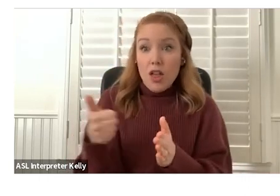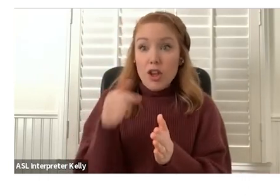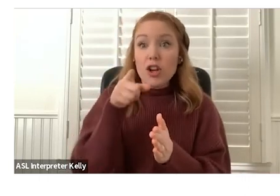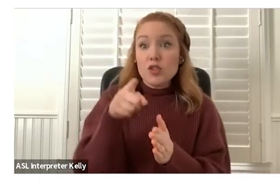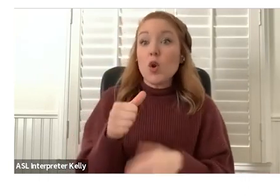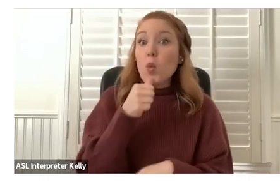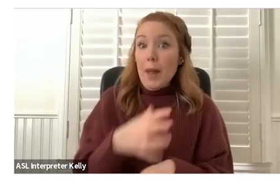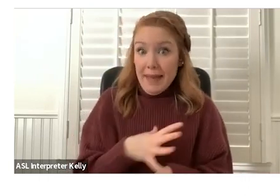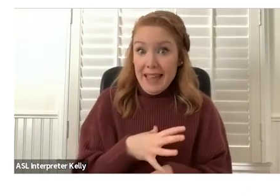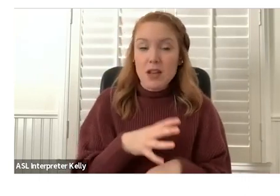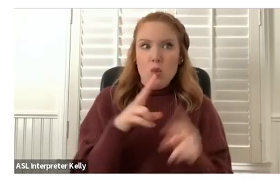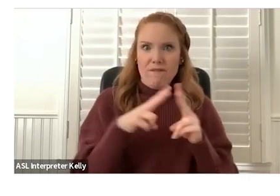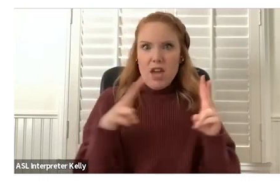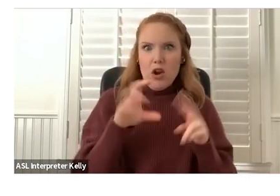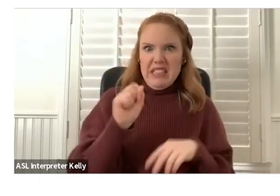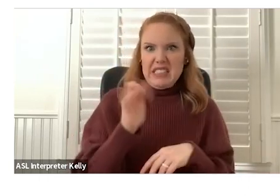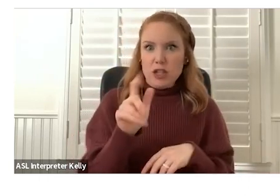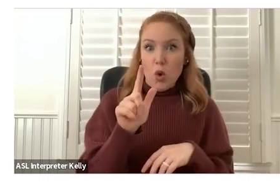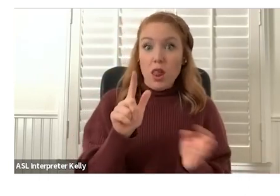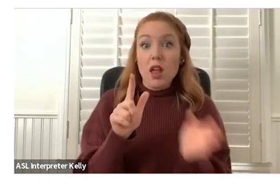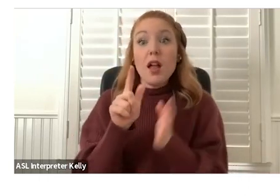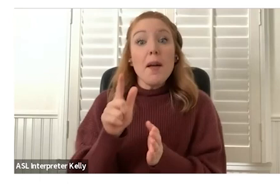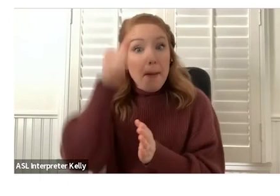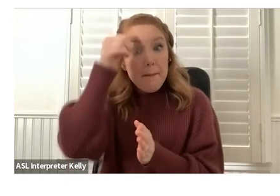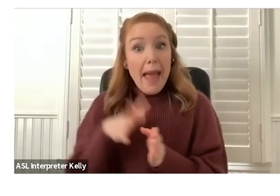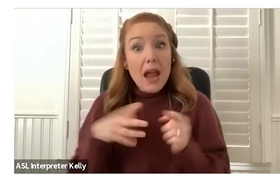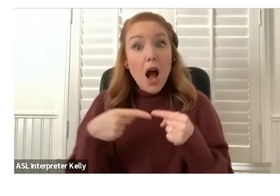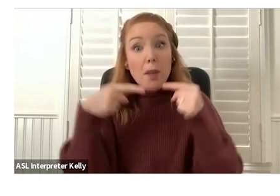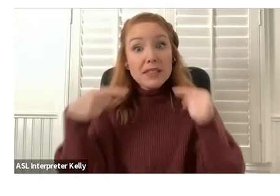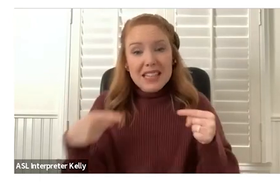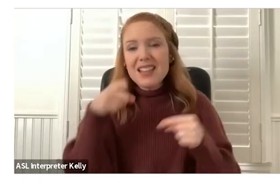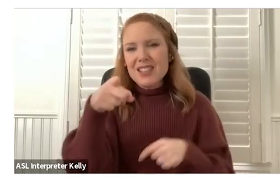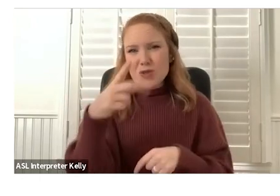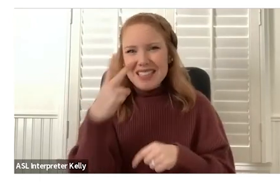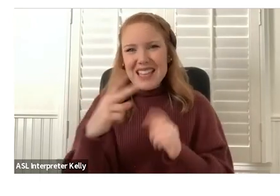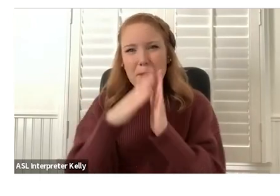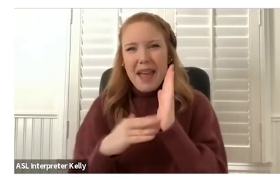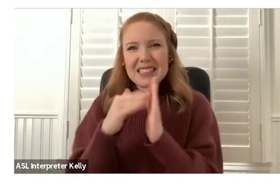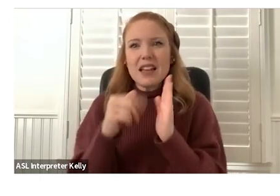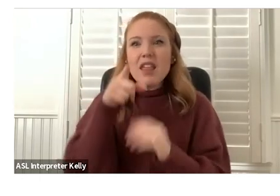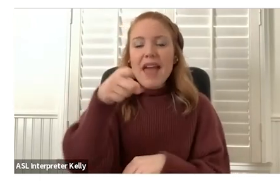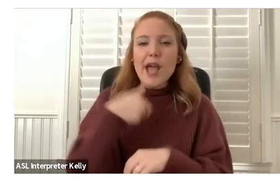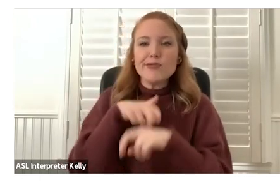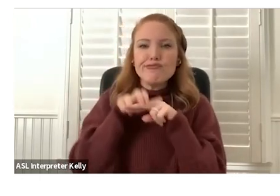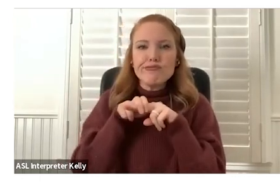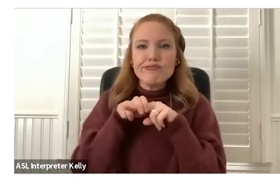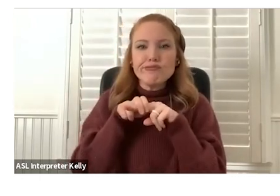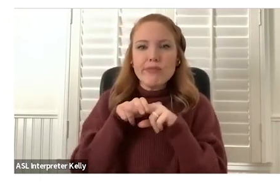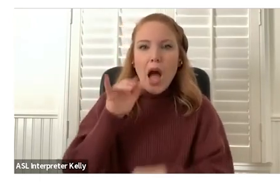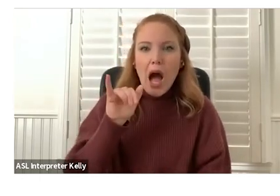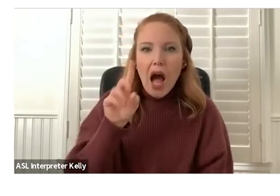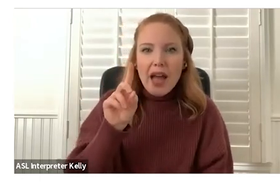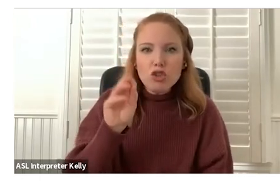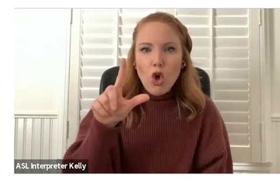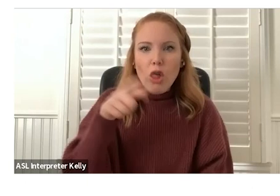smoking. And oftentimes, if there was, for example, a representation of a Western figure in these paintings, that would be the engineer,